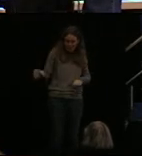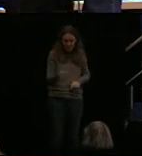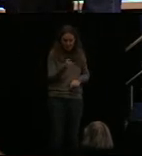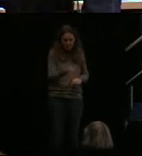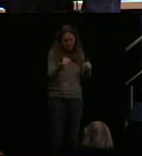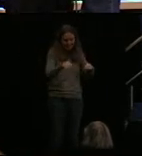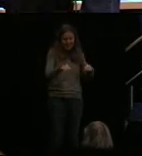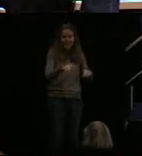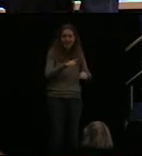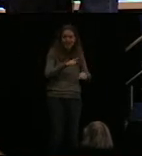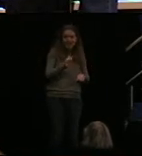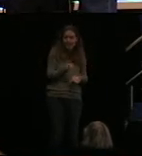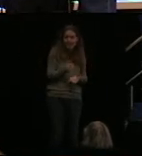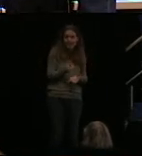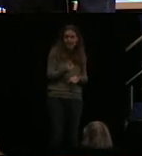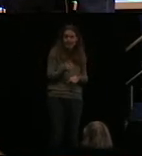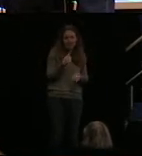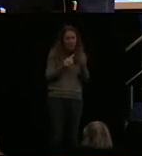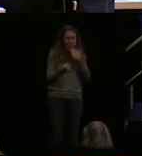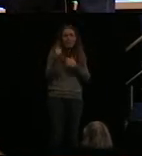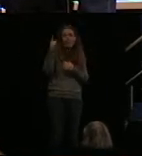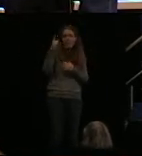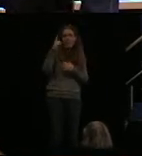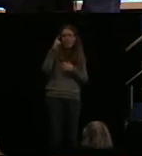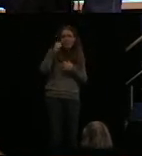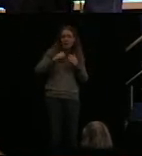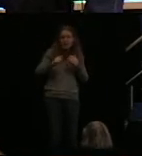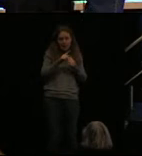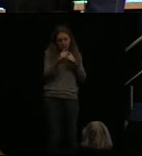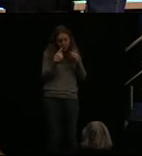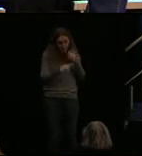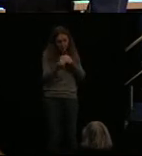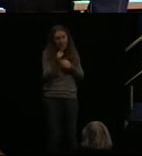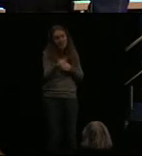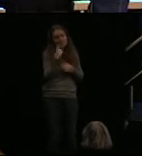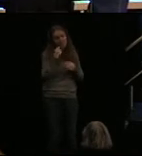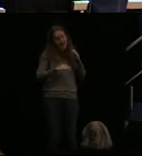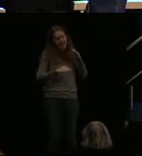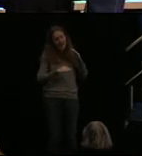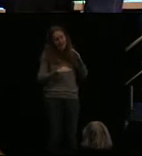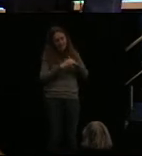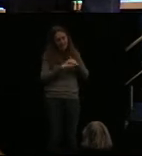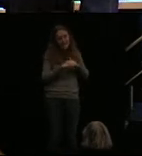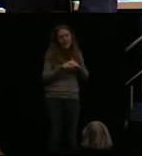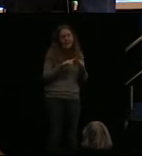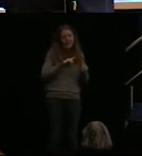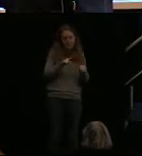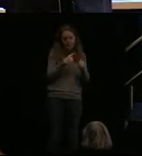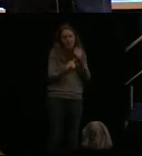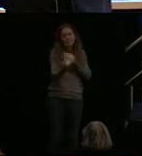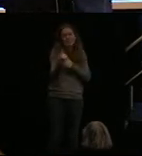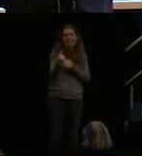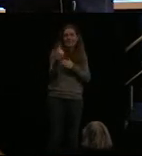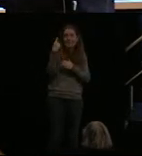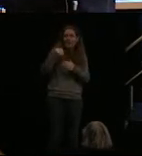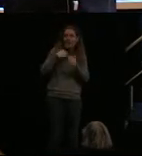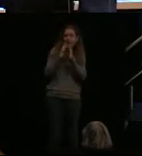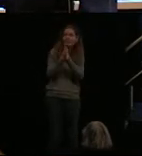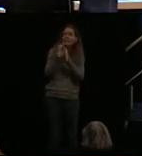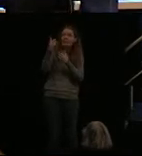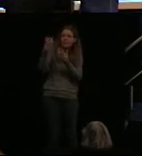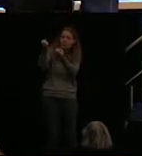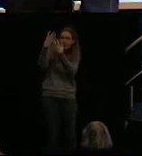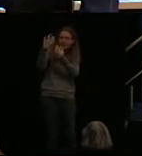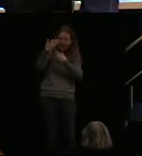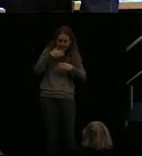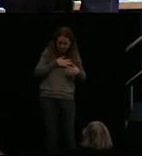for, that only you can fulfill, because you are unique. And God, I pray that you would speak to us this morning in